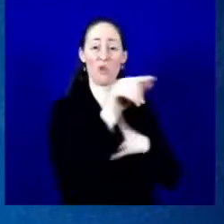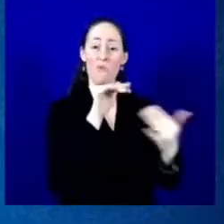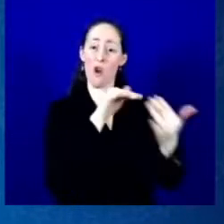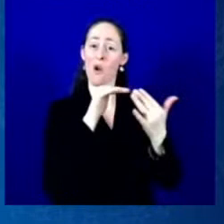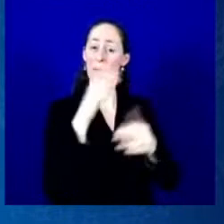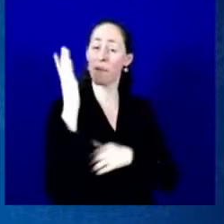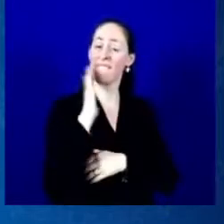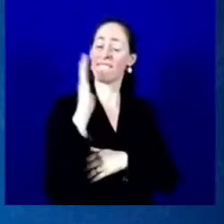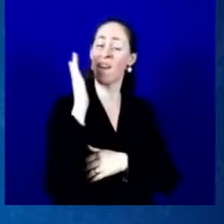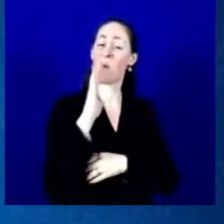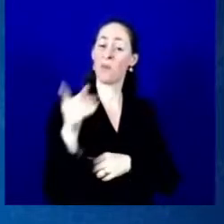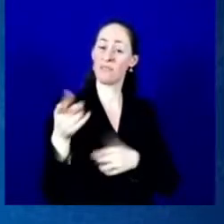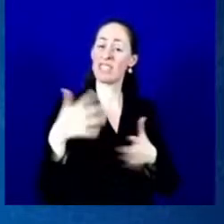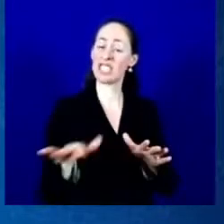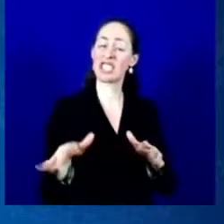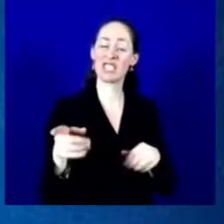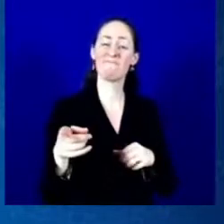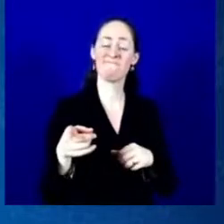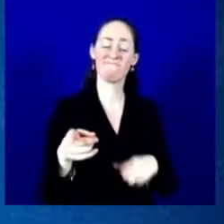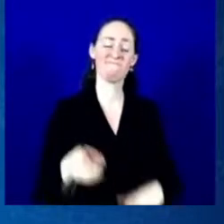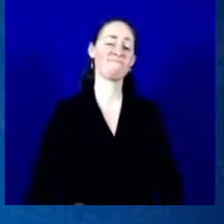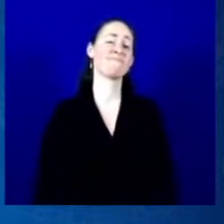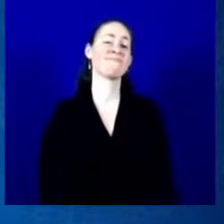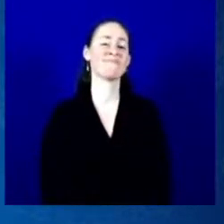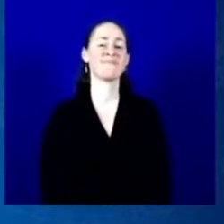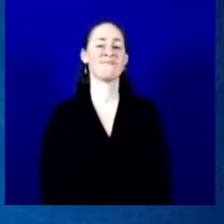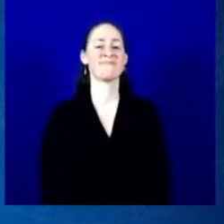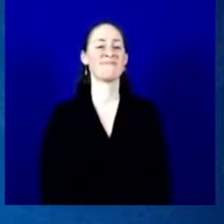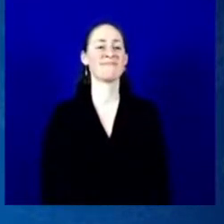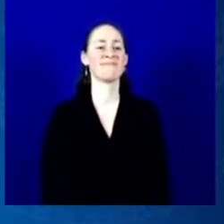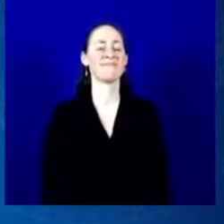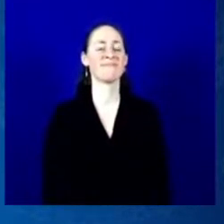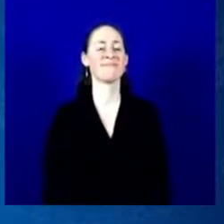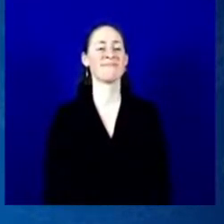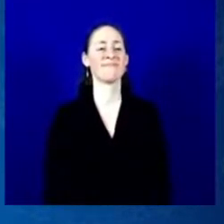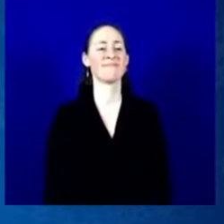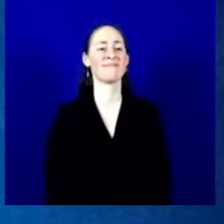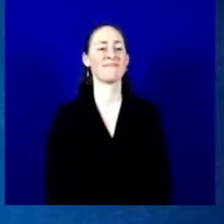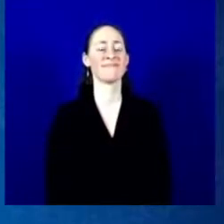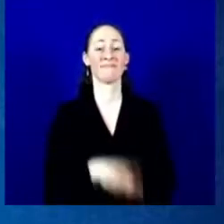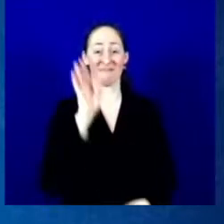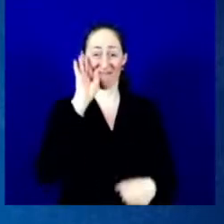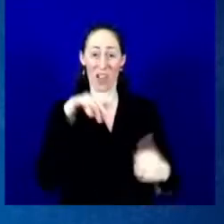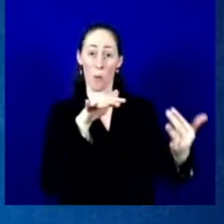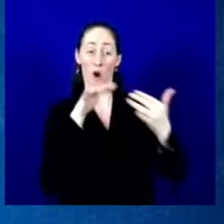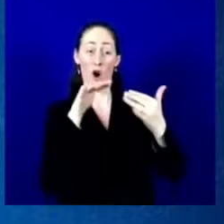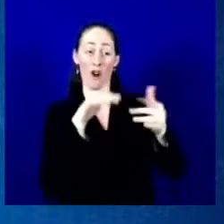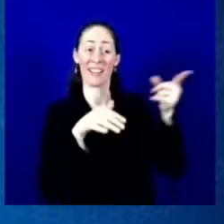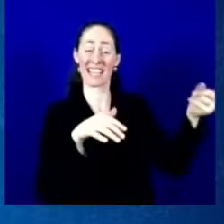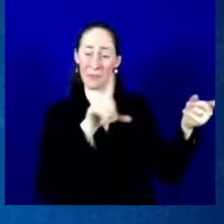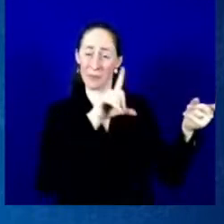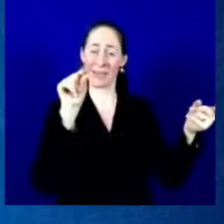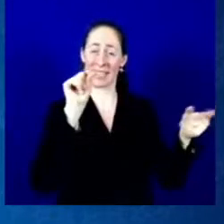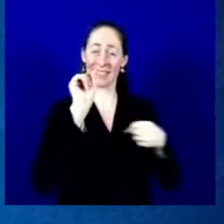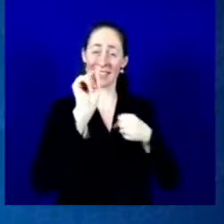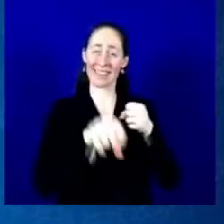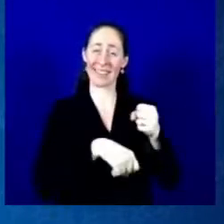war zone as their parents did. We have service members in Afghanistan who are not yet born on